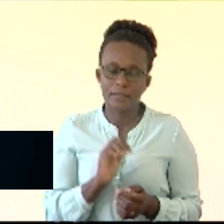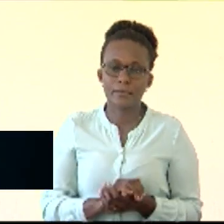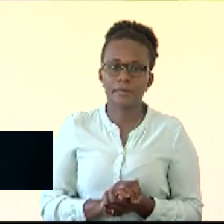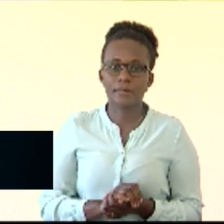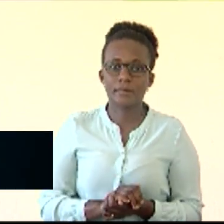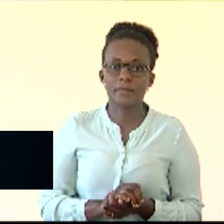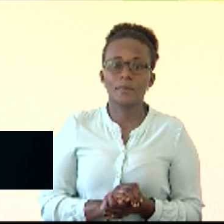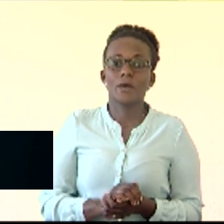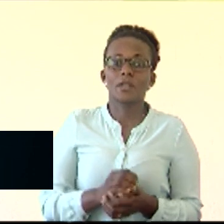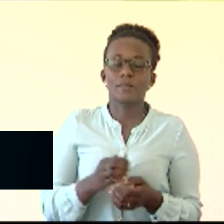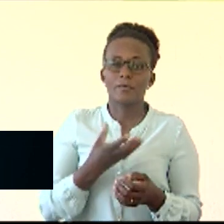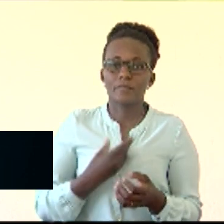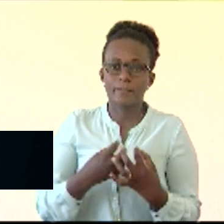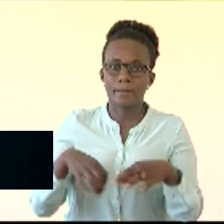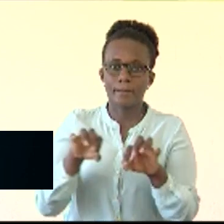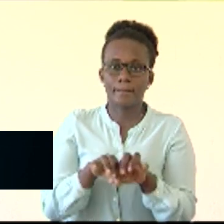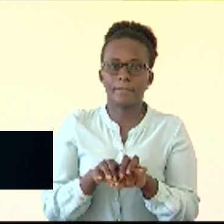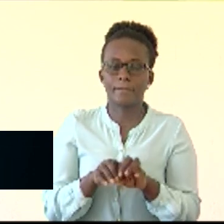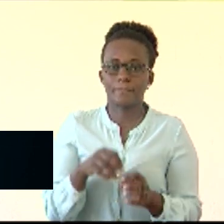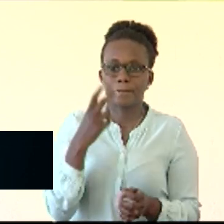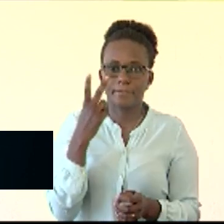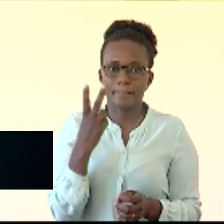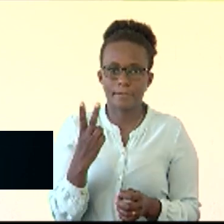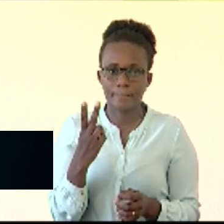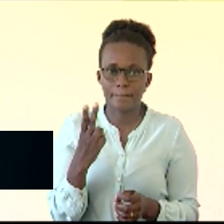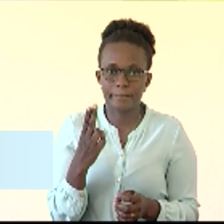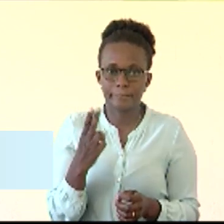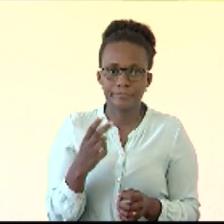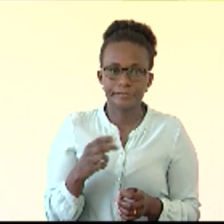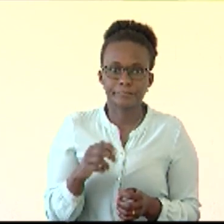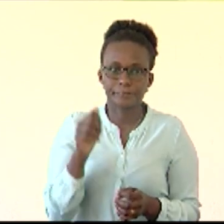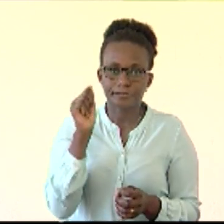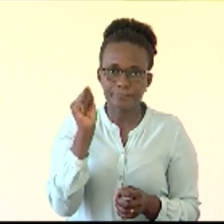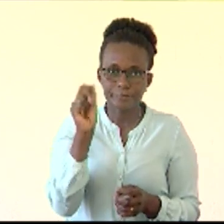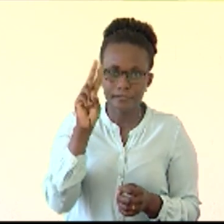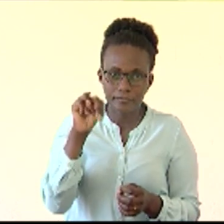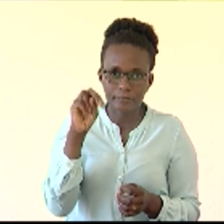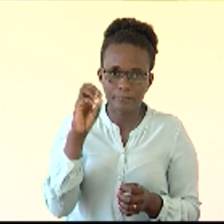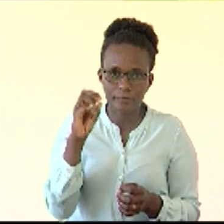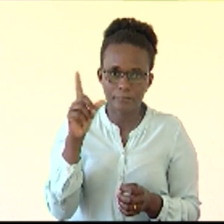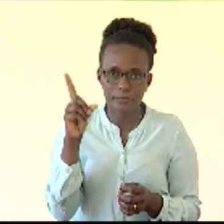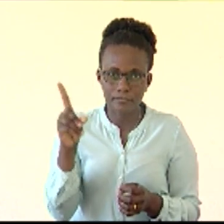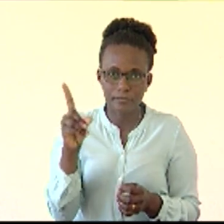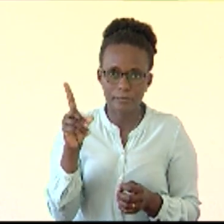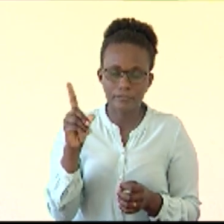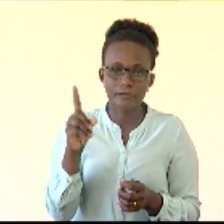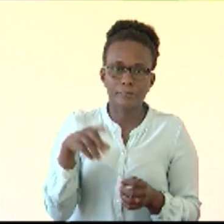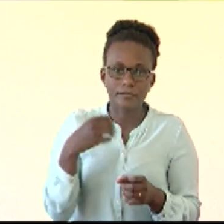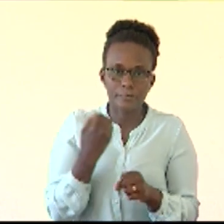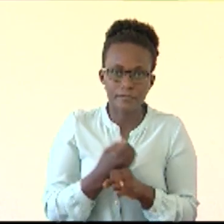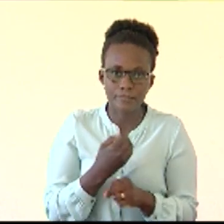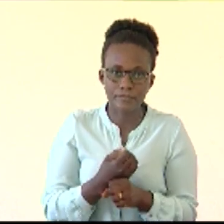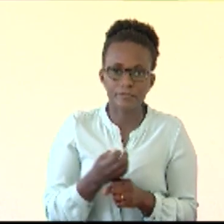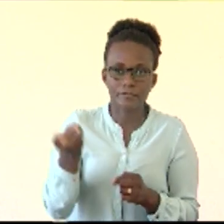very important to note. 2, anode is made from the pure metal used to coat. So that metal that